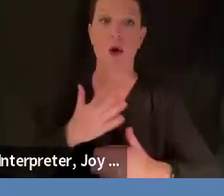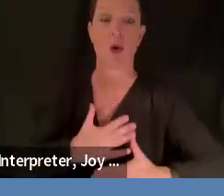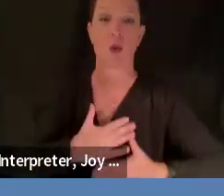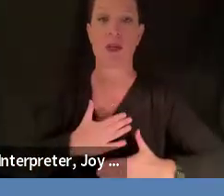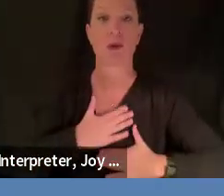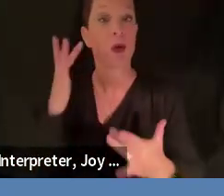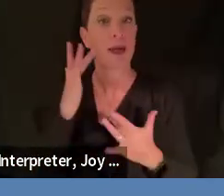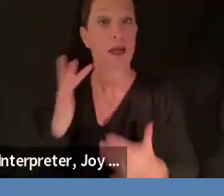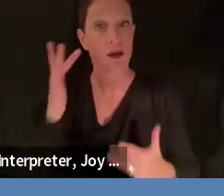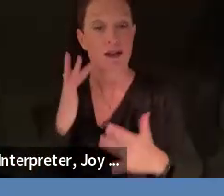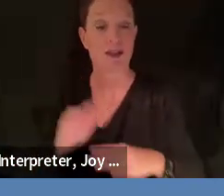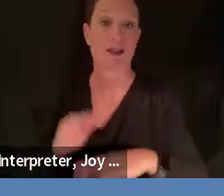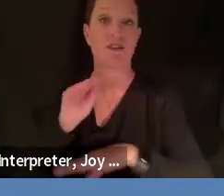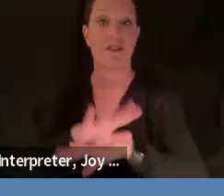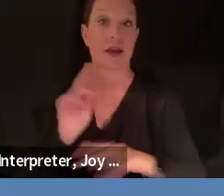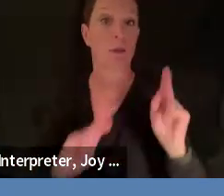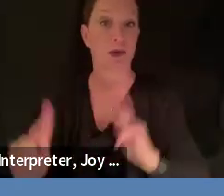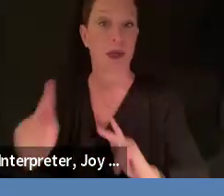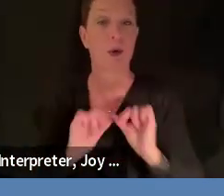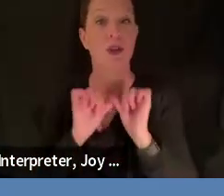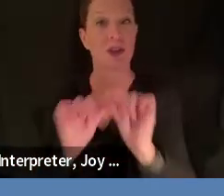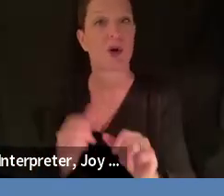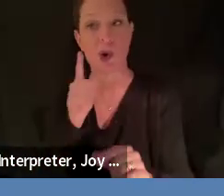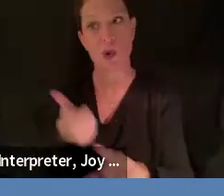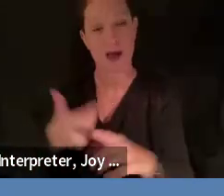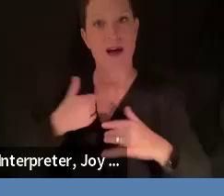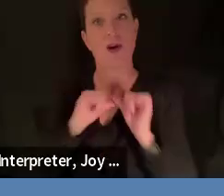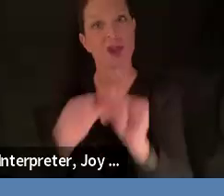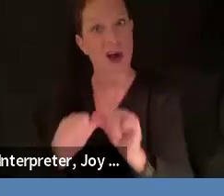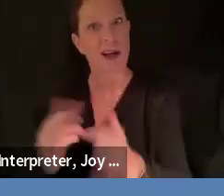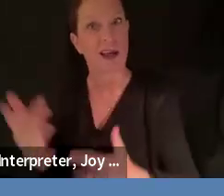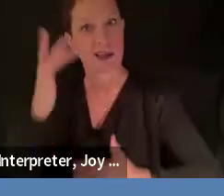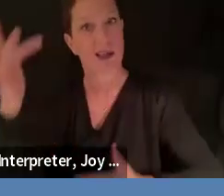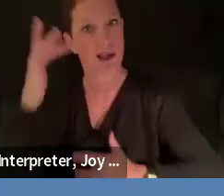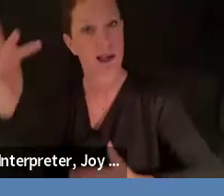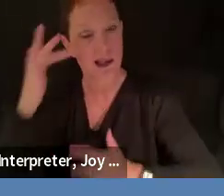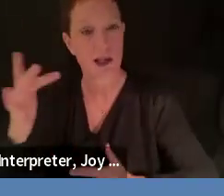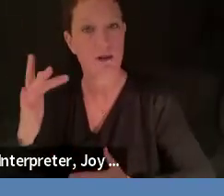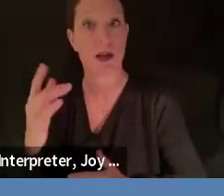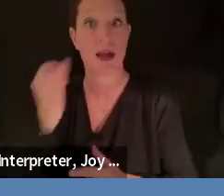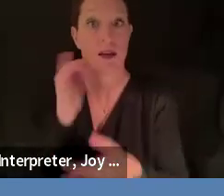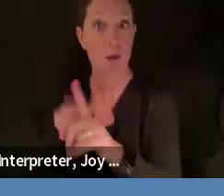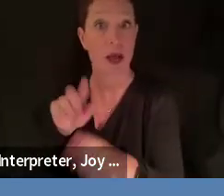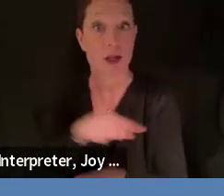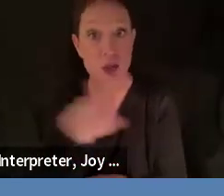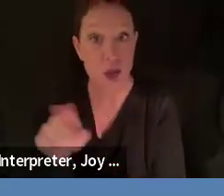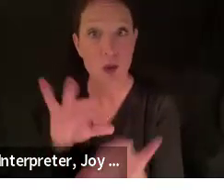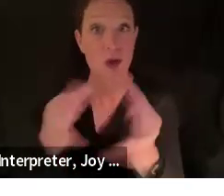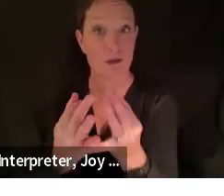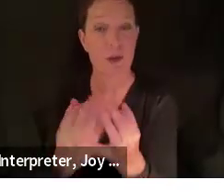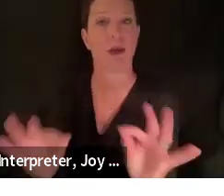respiratory illnesses can affect people with chronic health conditions and what to do if this is relevant for you or your family.